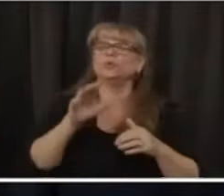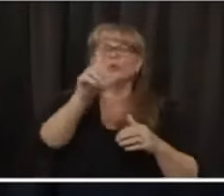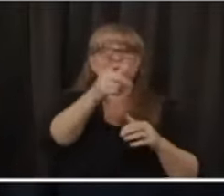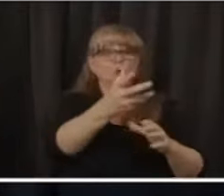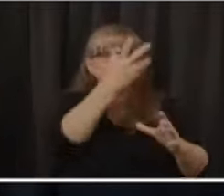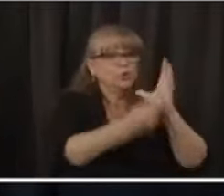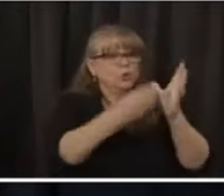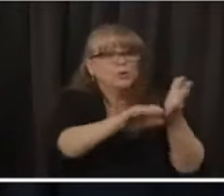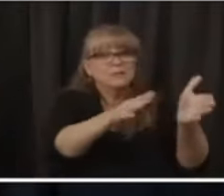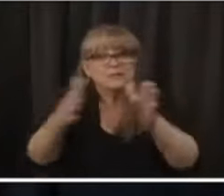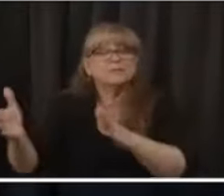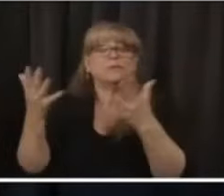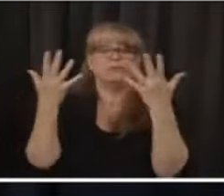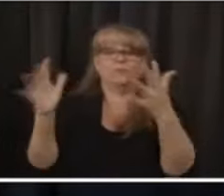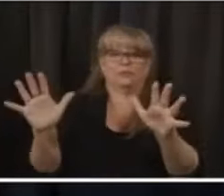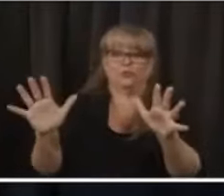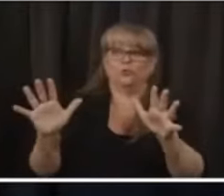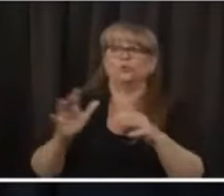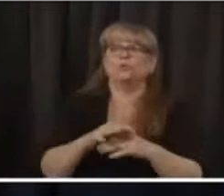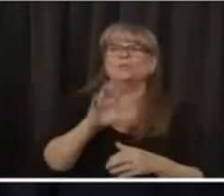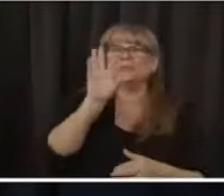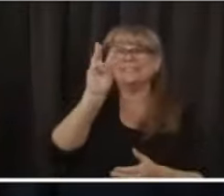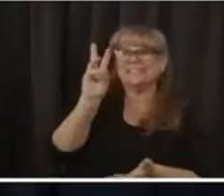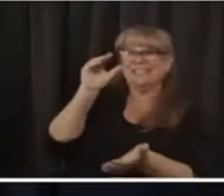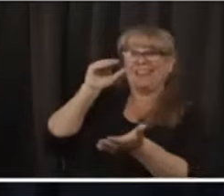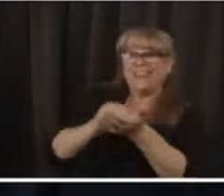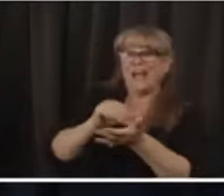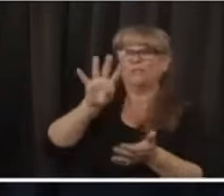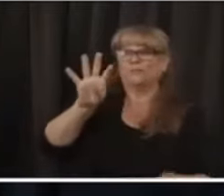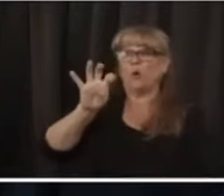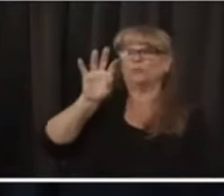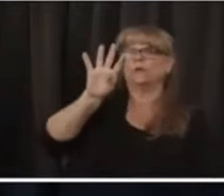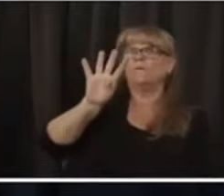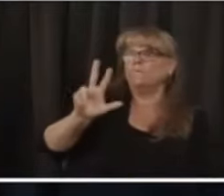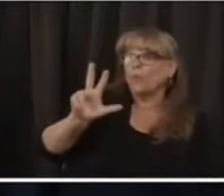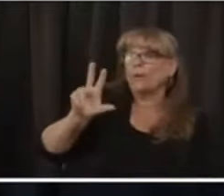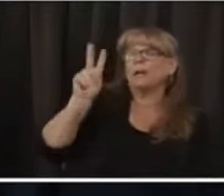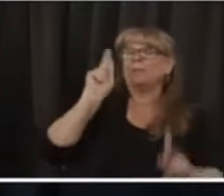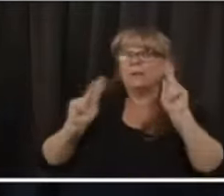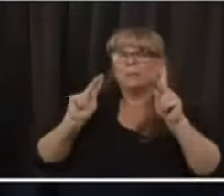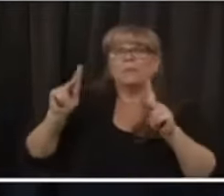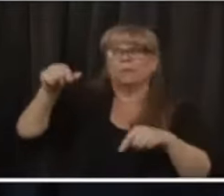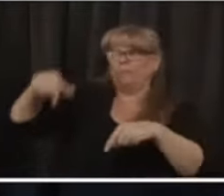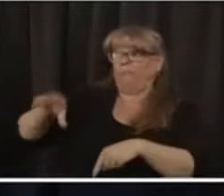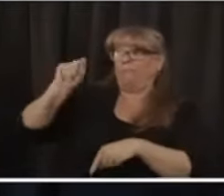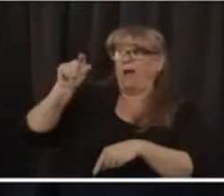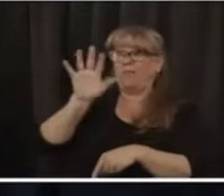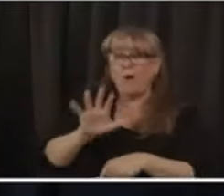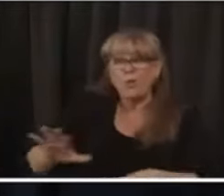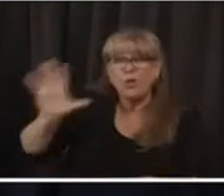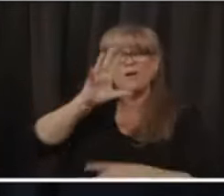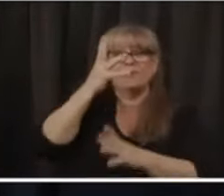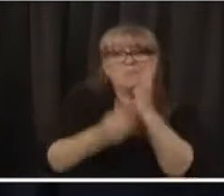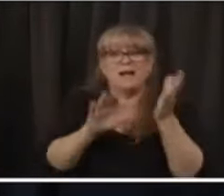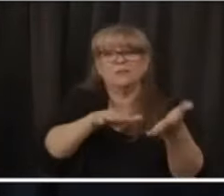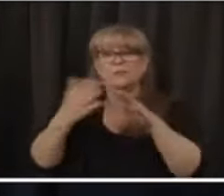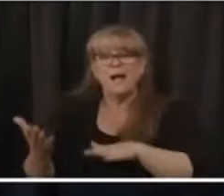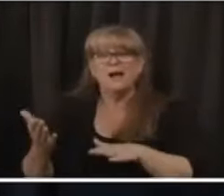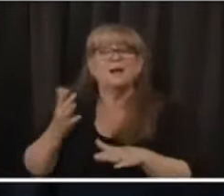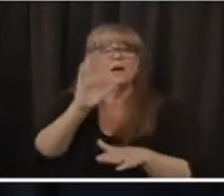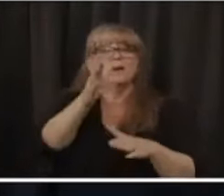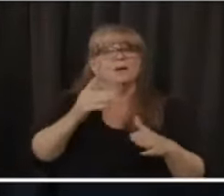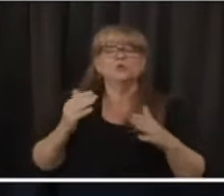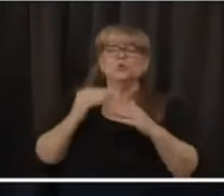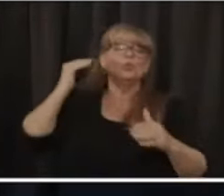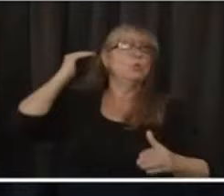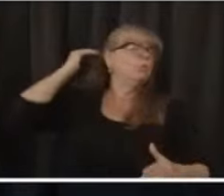lost 6,403 Coloradans to COVID-19, and that's too many. And we can